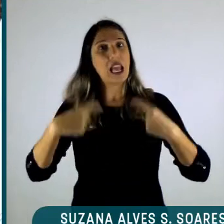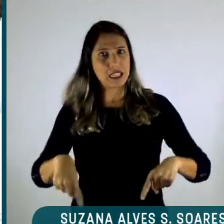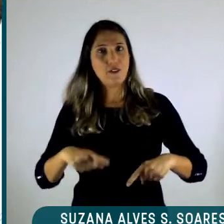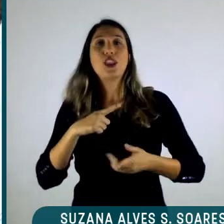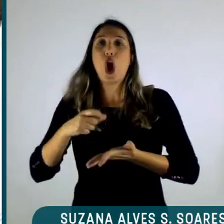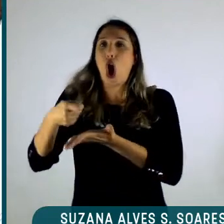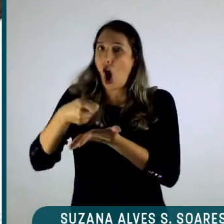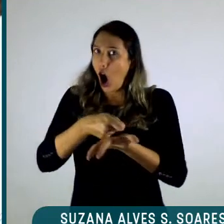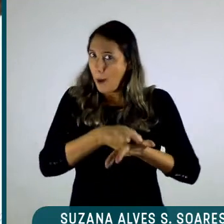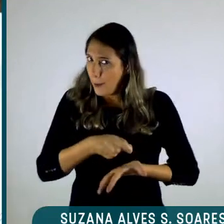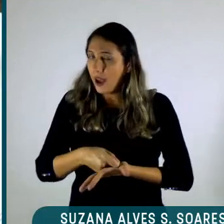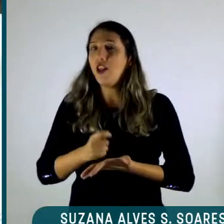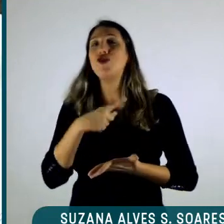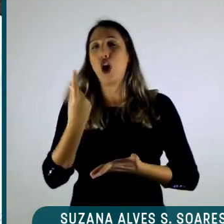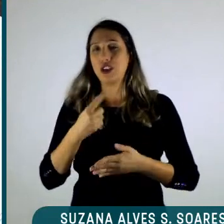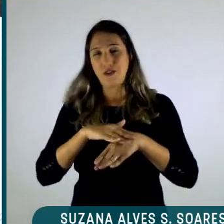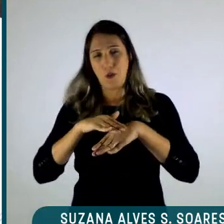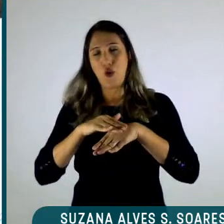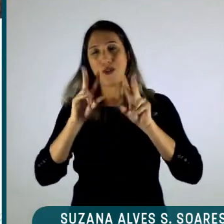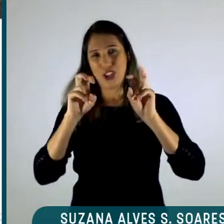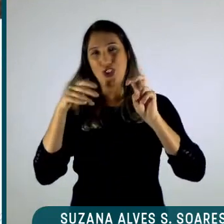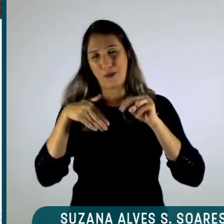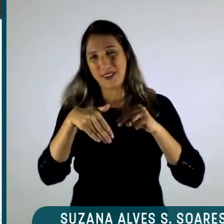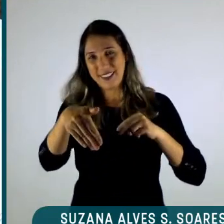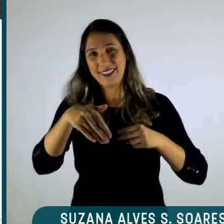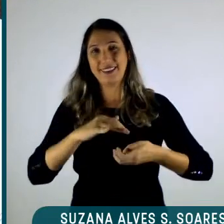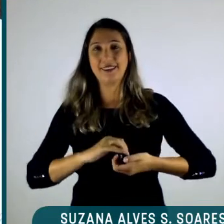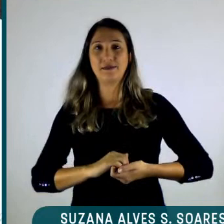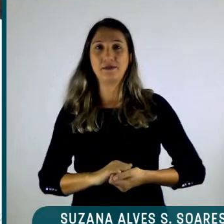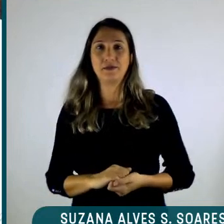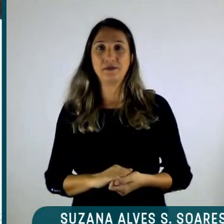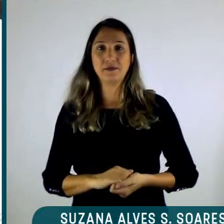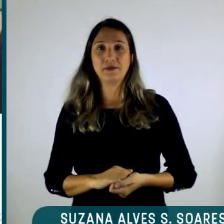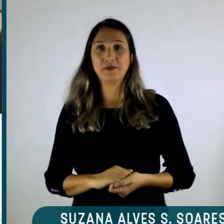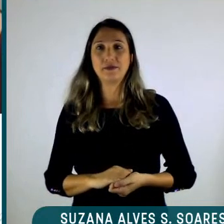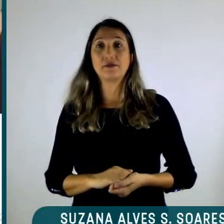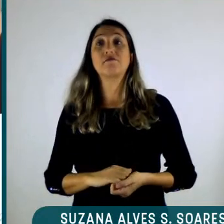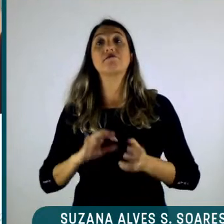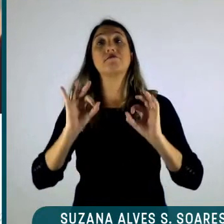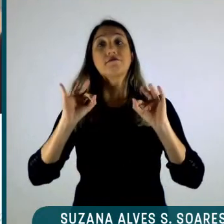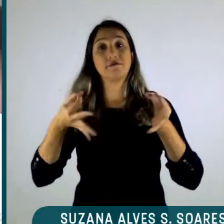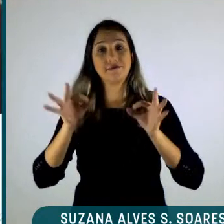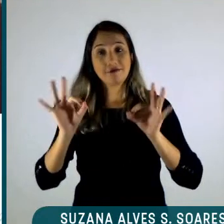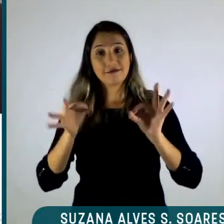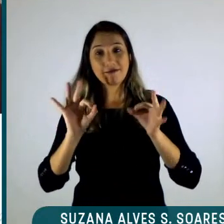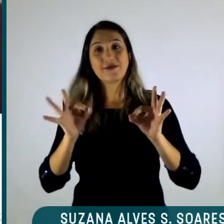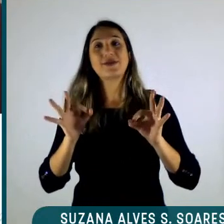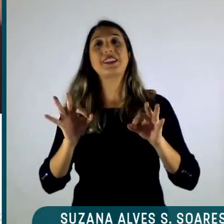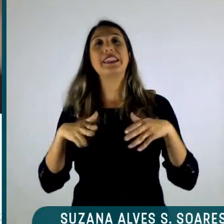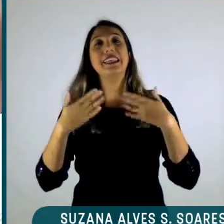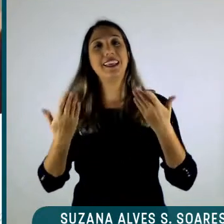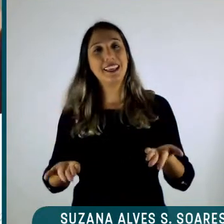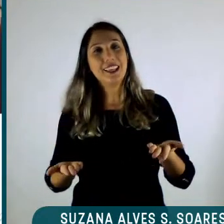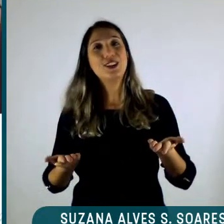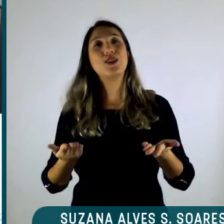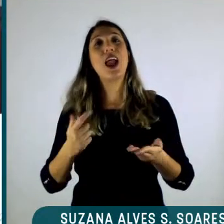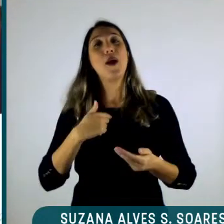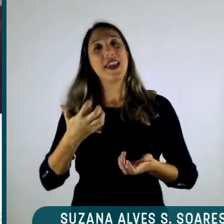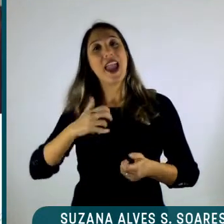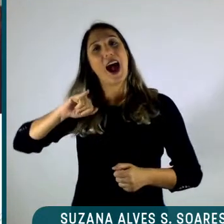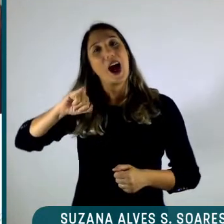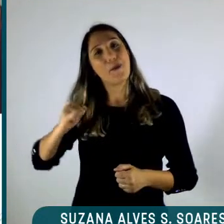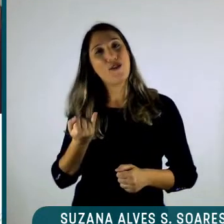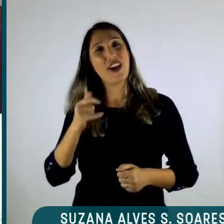system approach. Of course, it's very demanding also, and we'll probably address this demanding